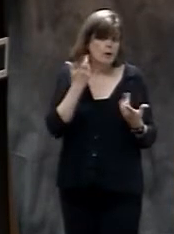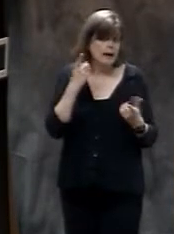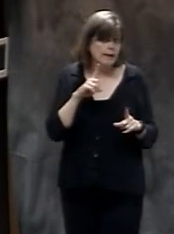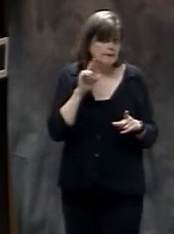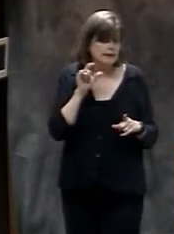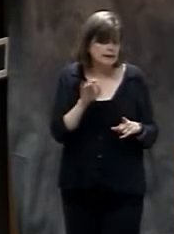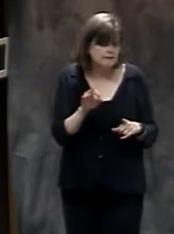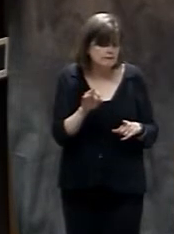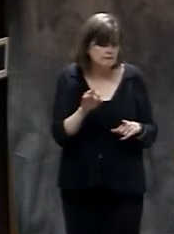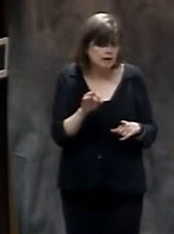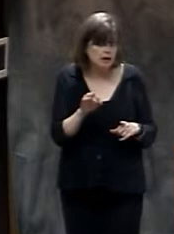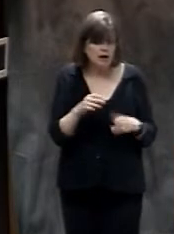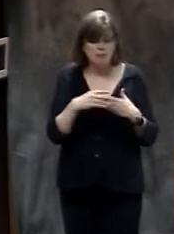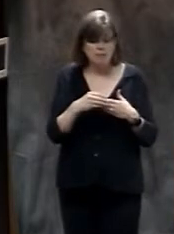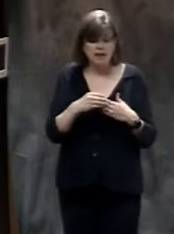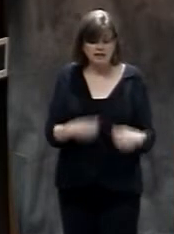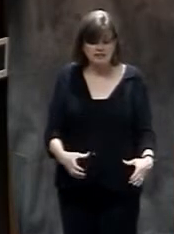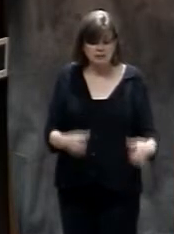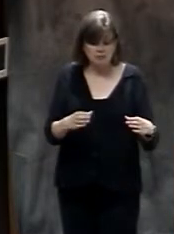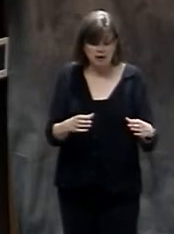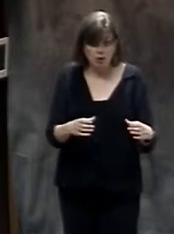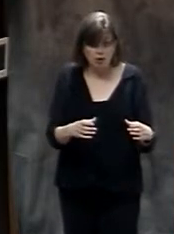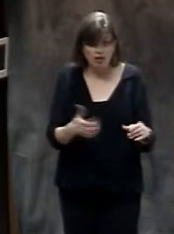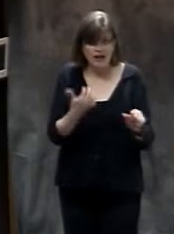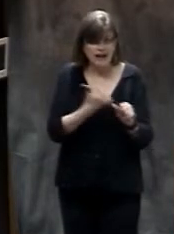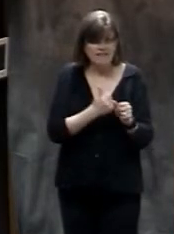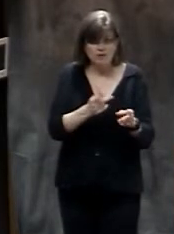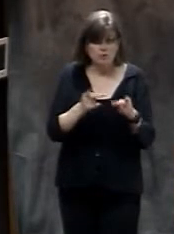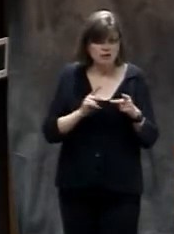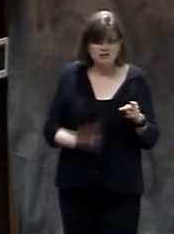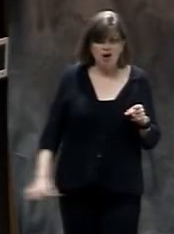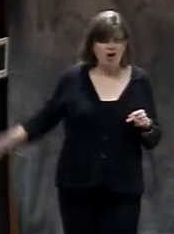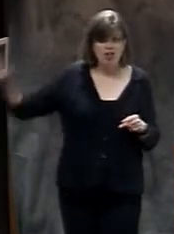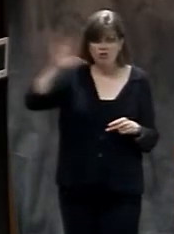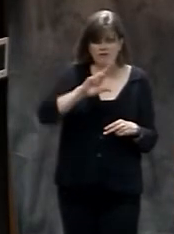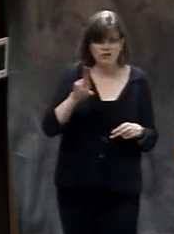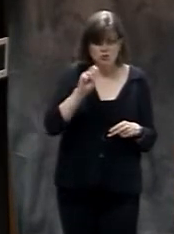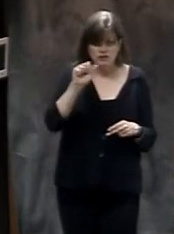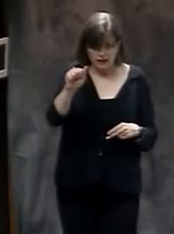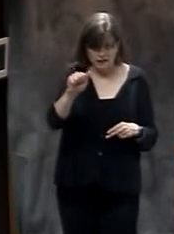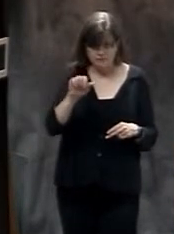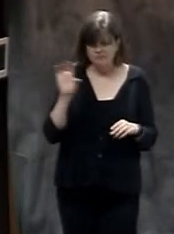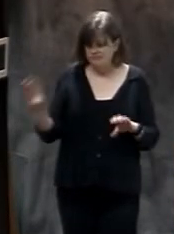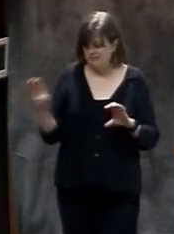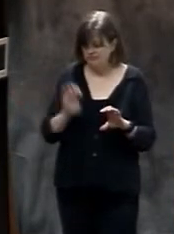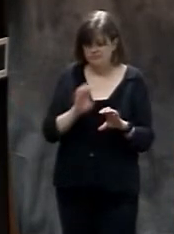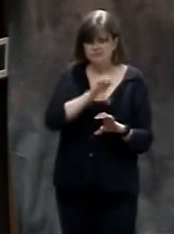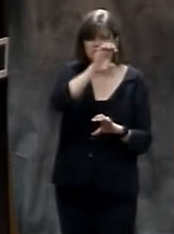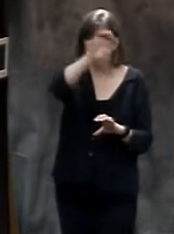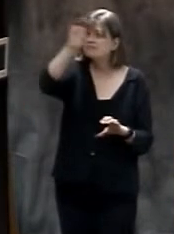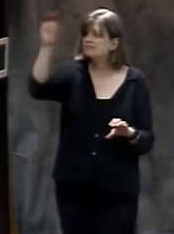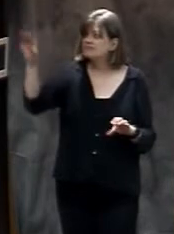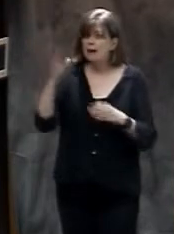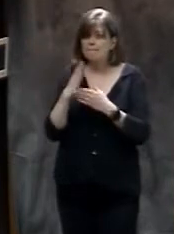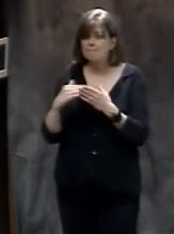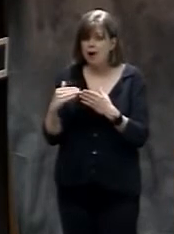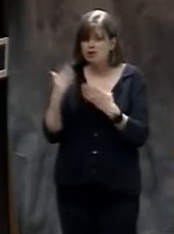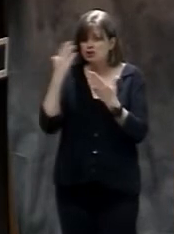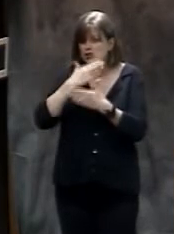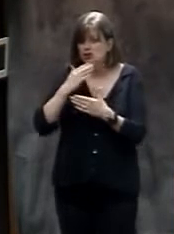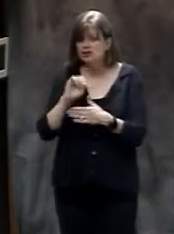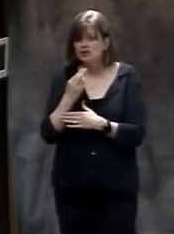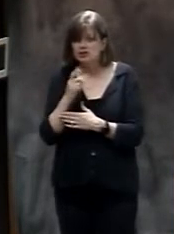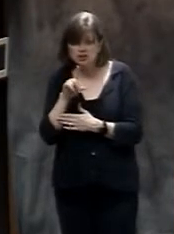a plastic barrel at every spot in the United States in partial shade. So there's a partially shaded kind of